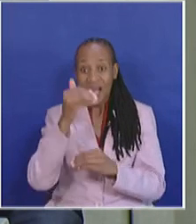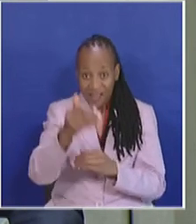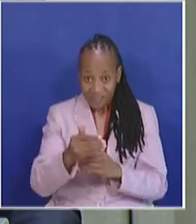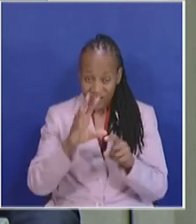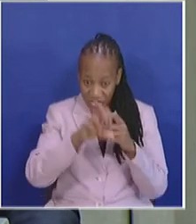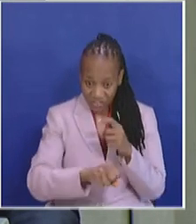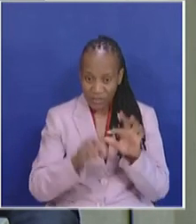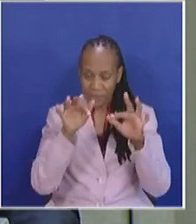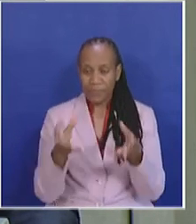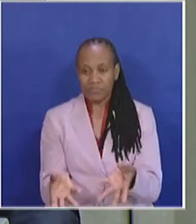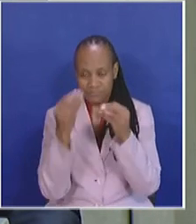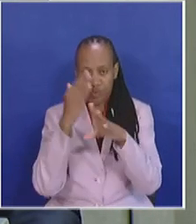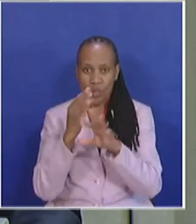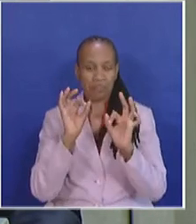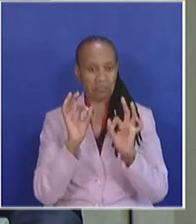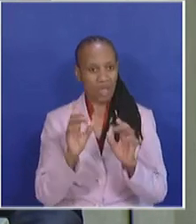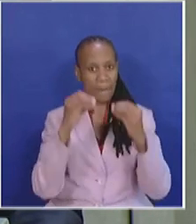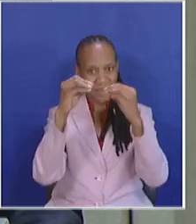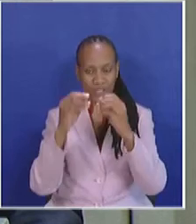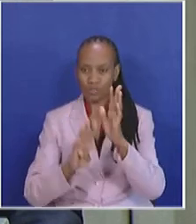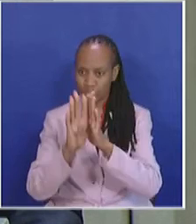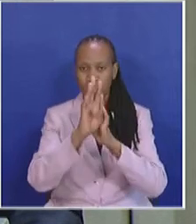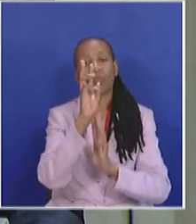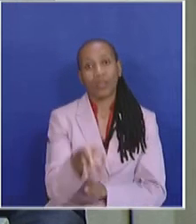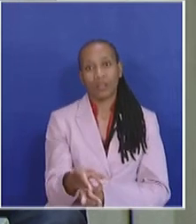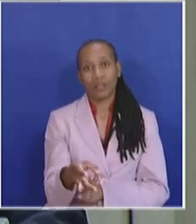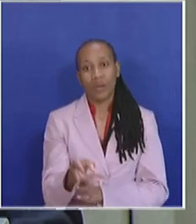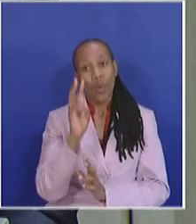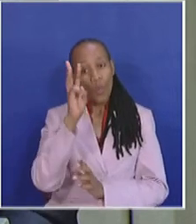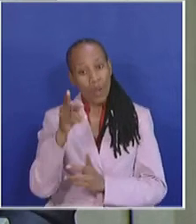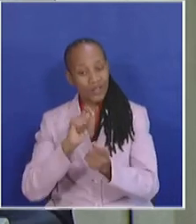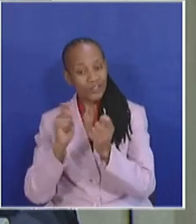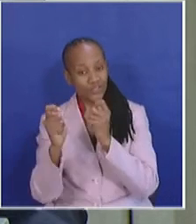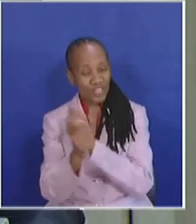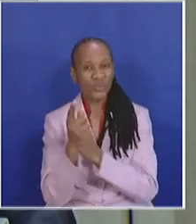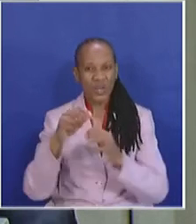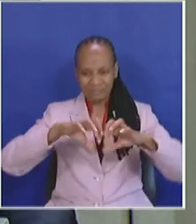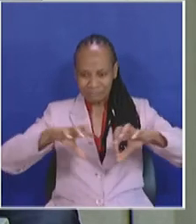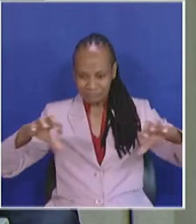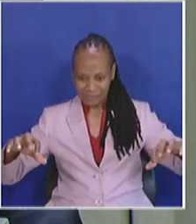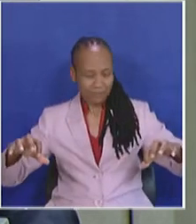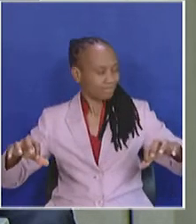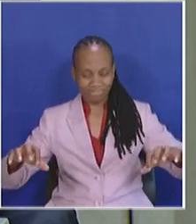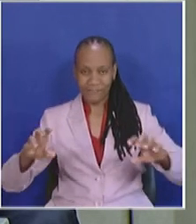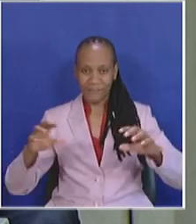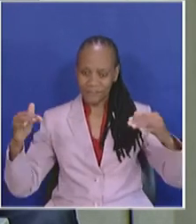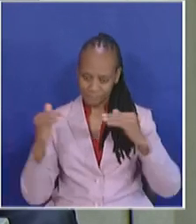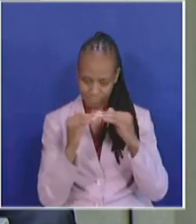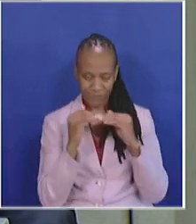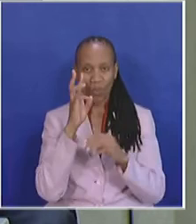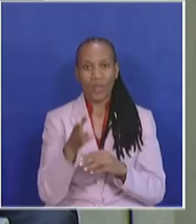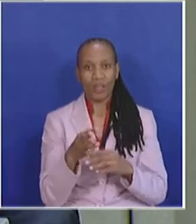opportunities and strengthen industrialization. It will address the legacy of segregation in education,